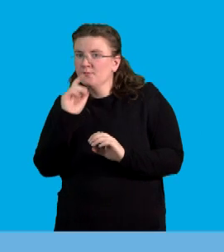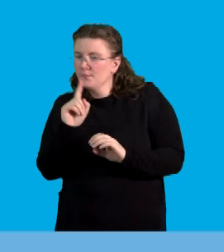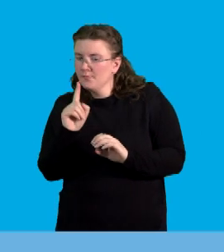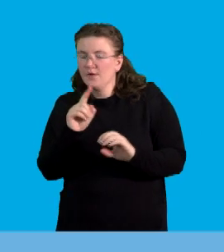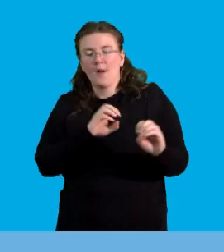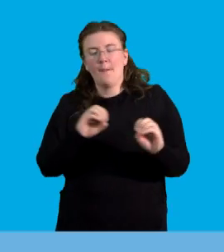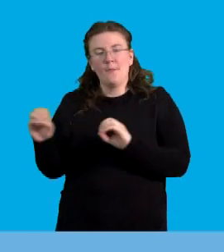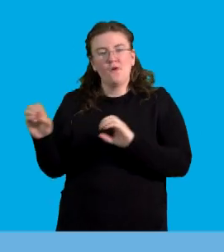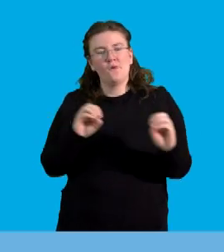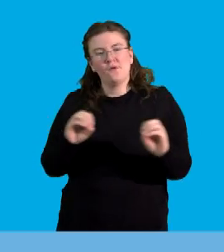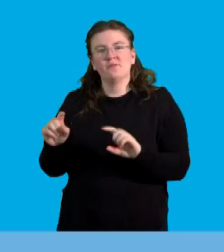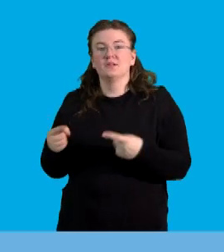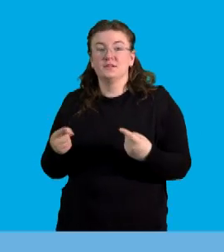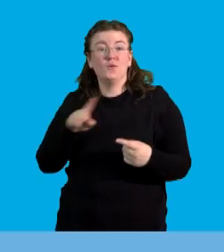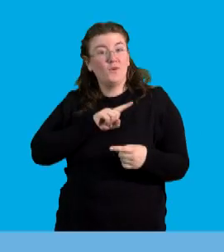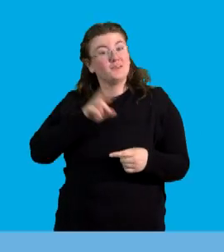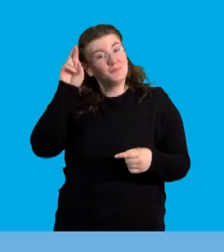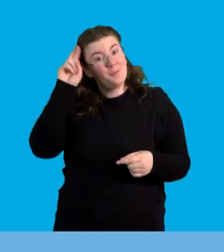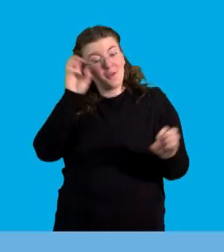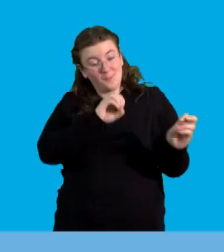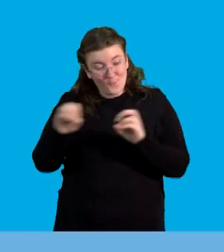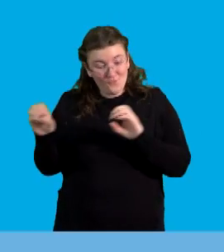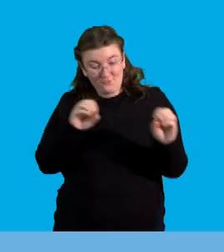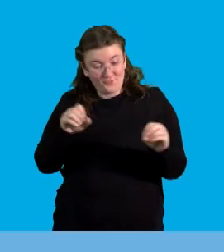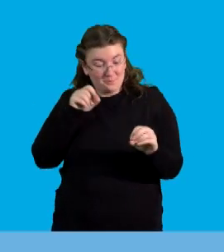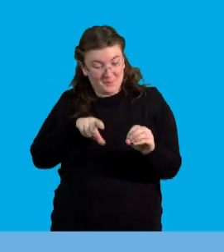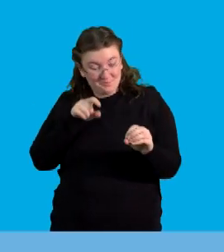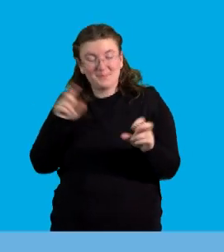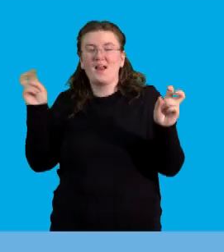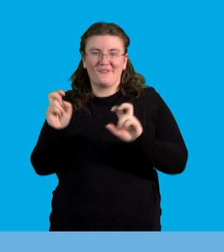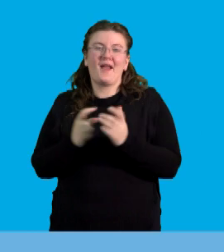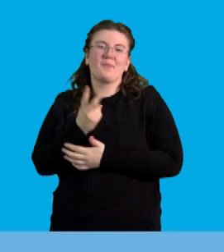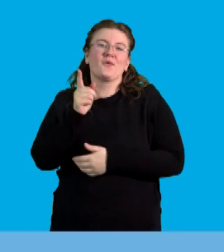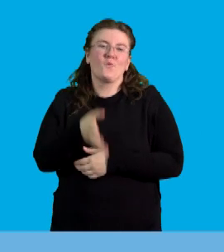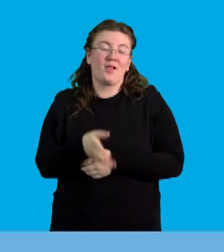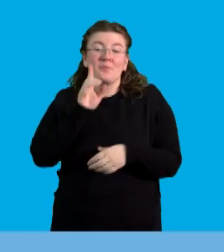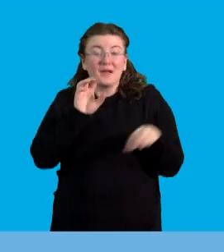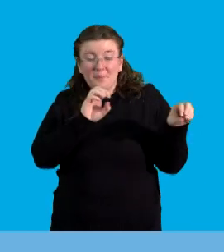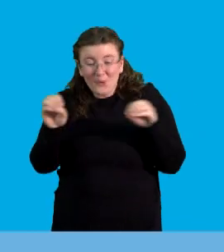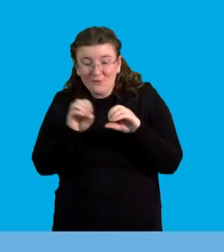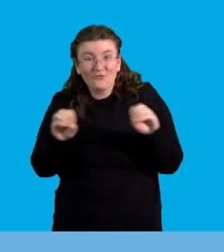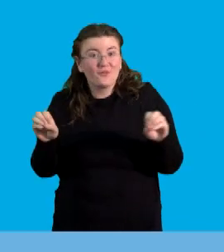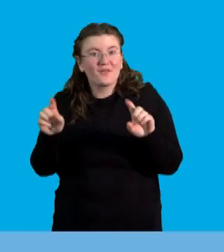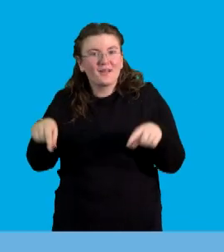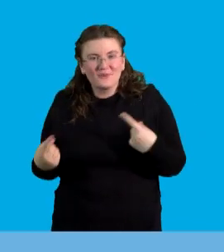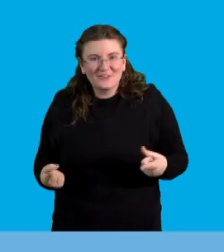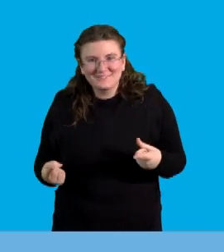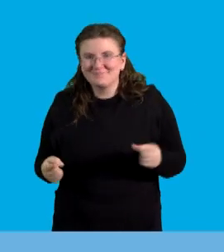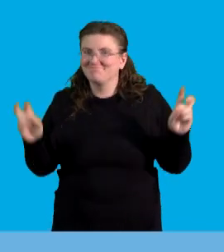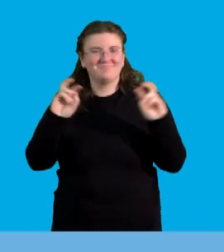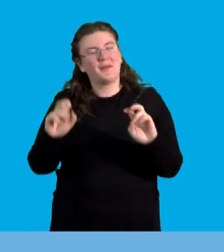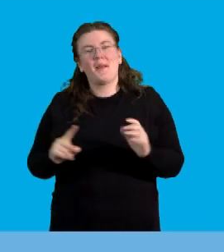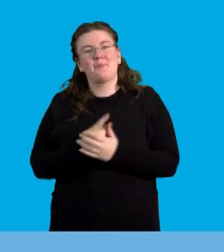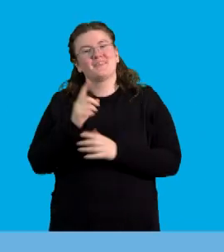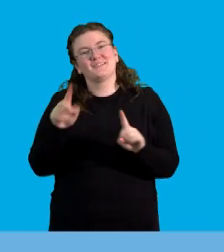remember, it's the movement of those electrons that generates the electricity. So because these ones are not able to move, therefore they can't